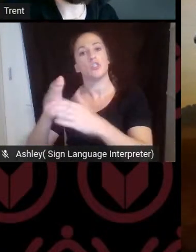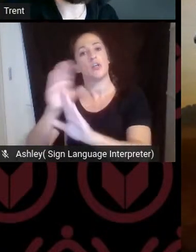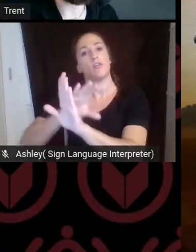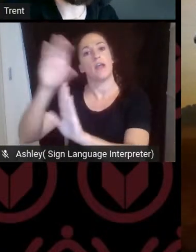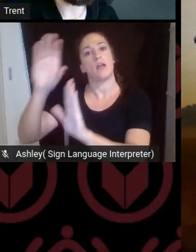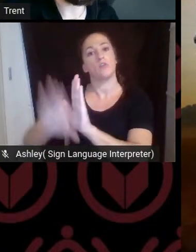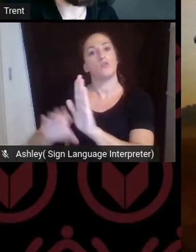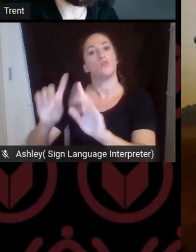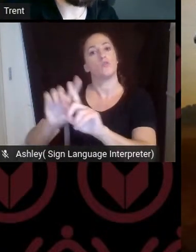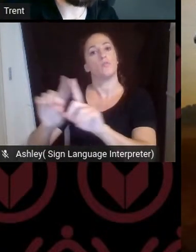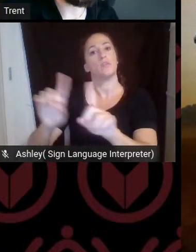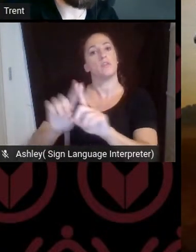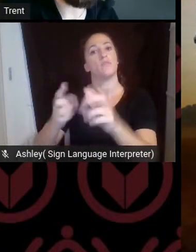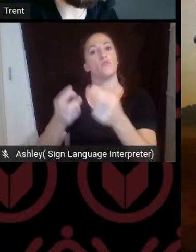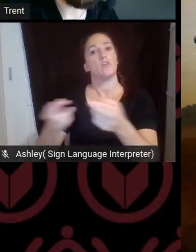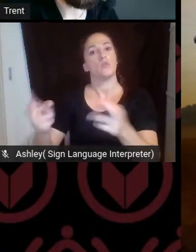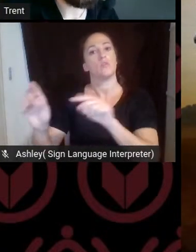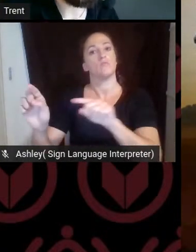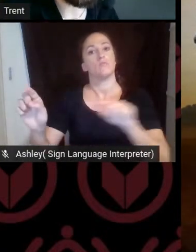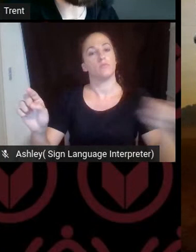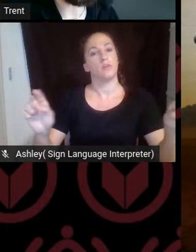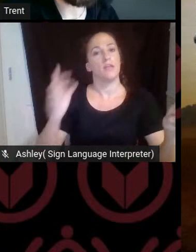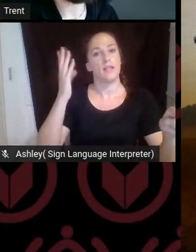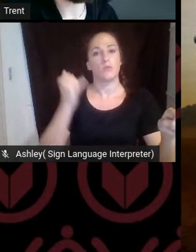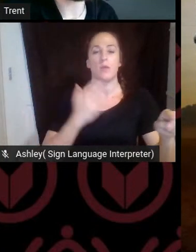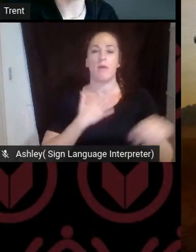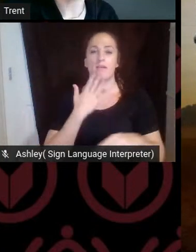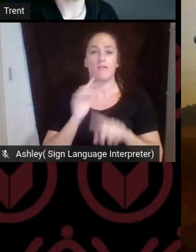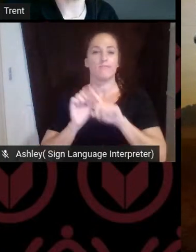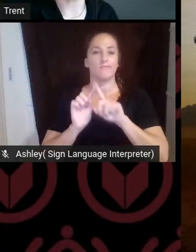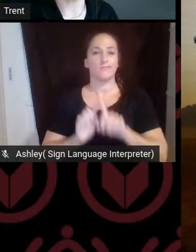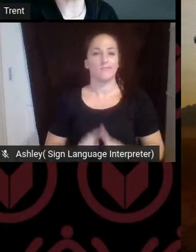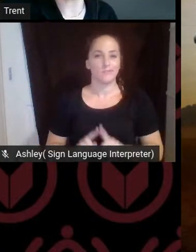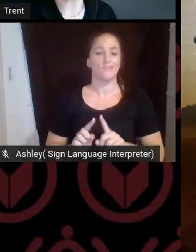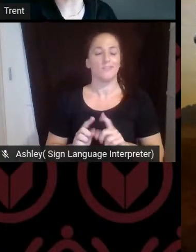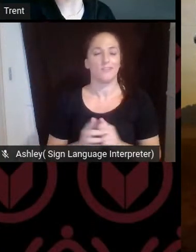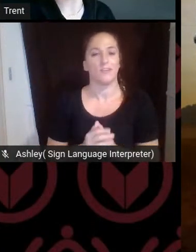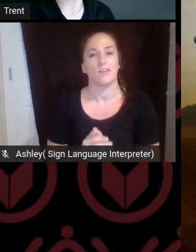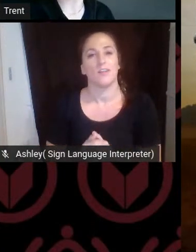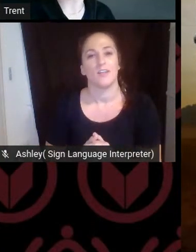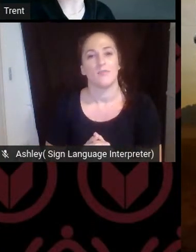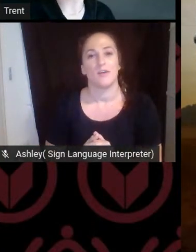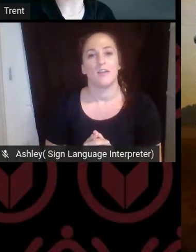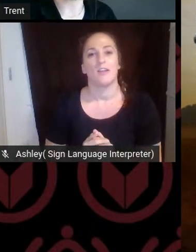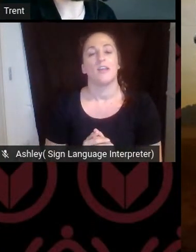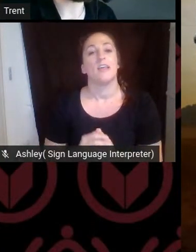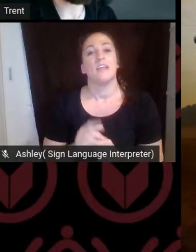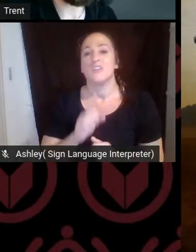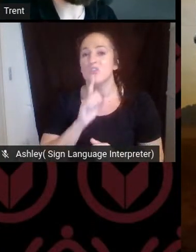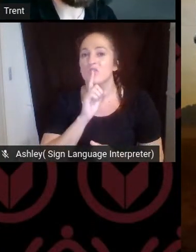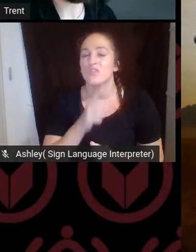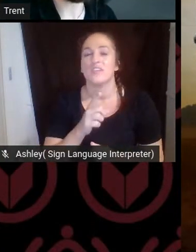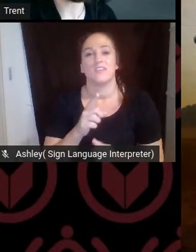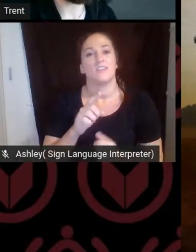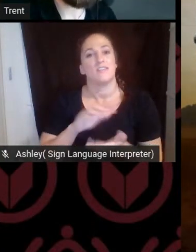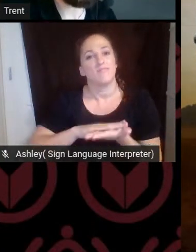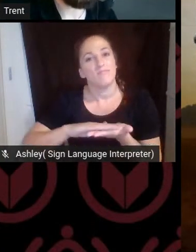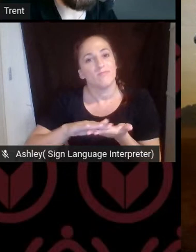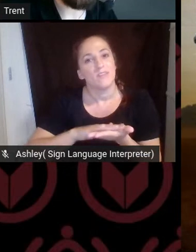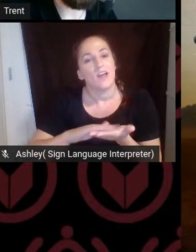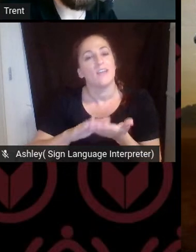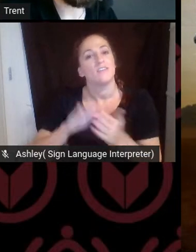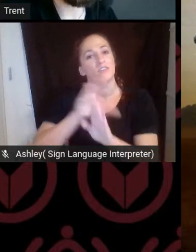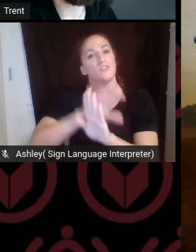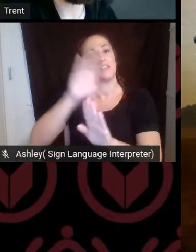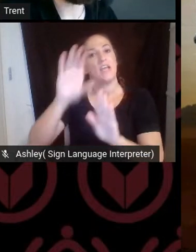why mine looks a little colorful. We'll get into that in a minute. But it's a really nice little tip just to be able to click on calendar and see, hey, what